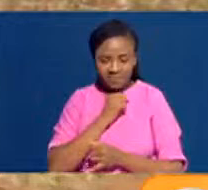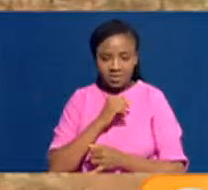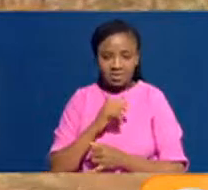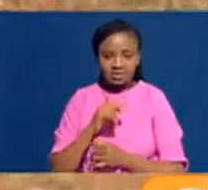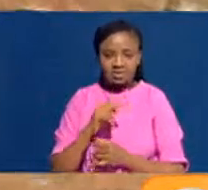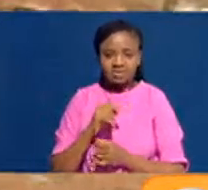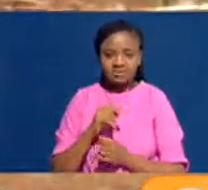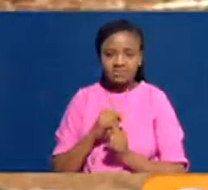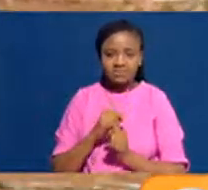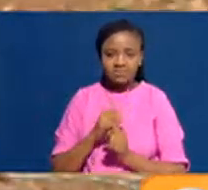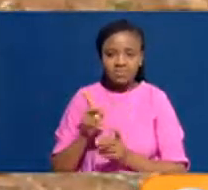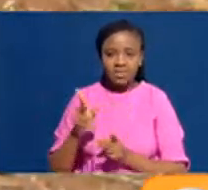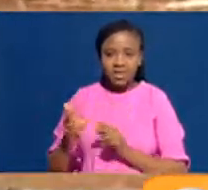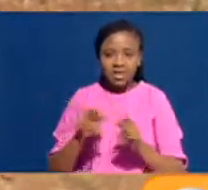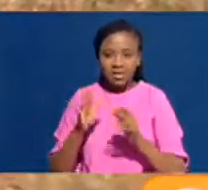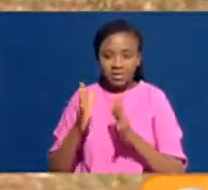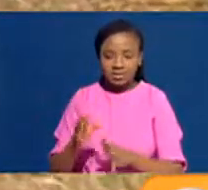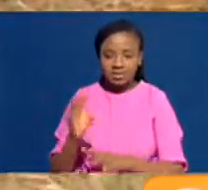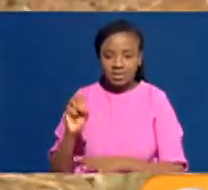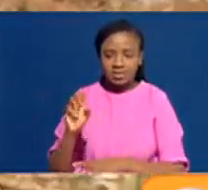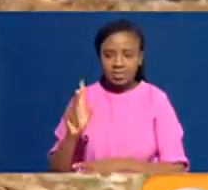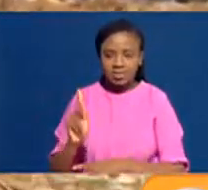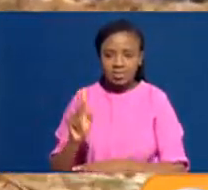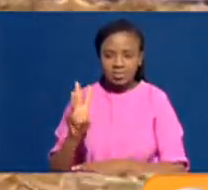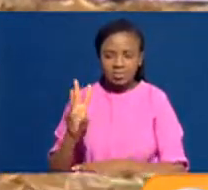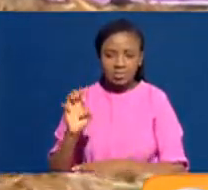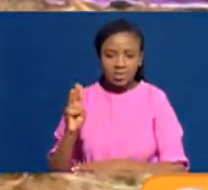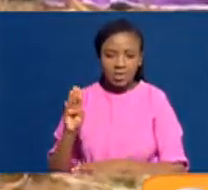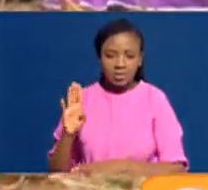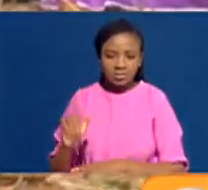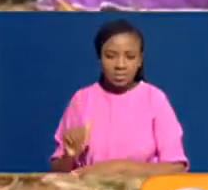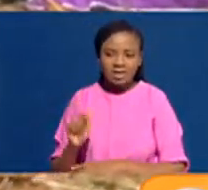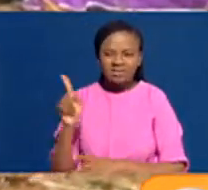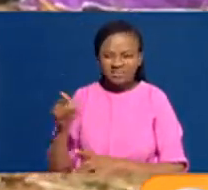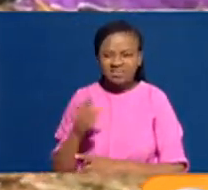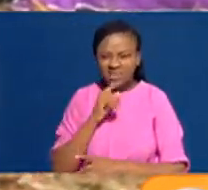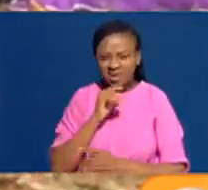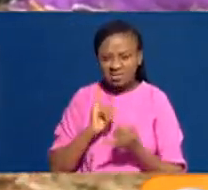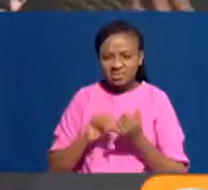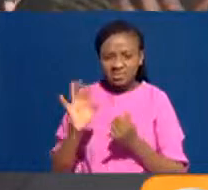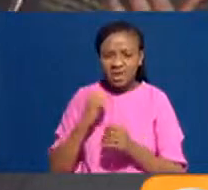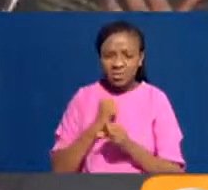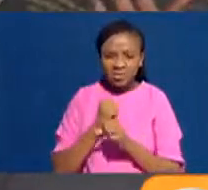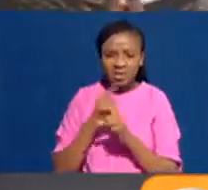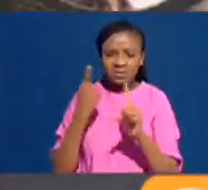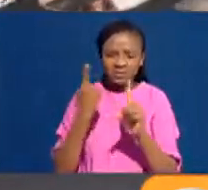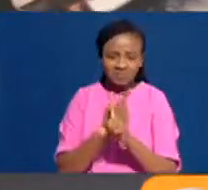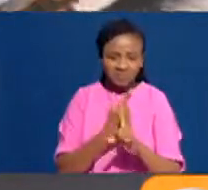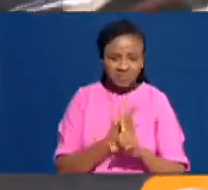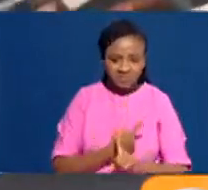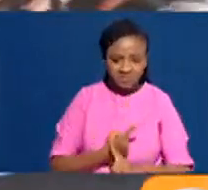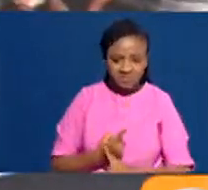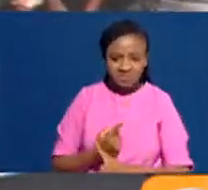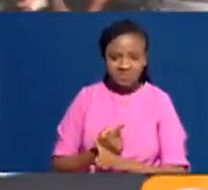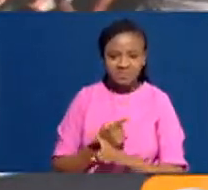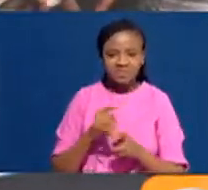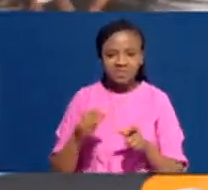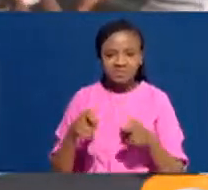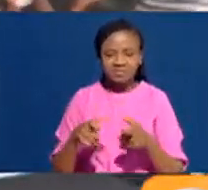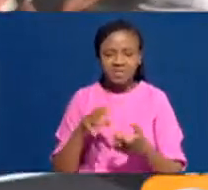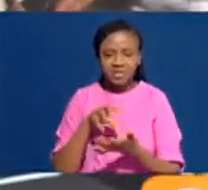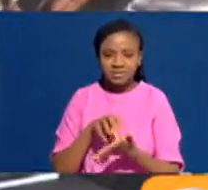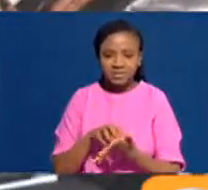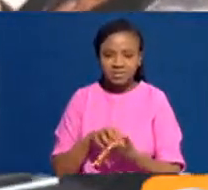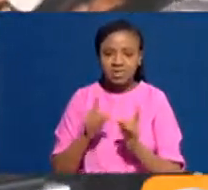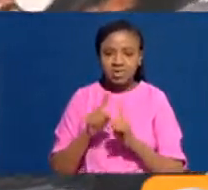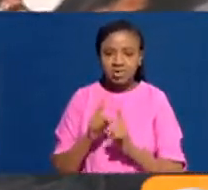and editor David Okwemba, who worked at various media houses, both local and international. Okwemba